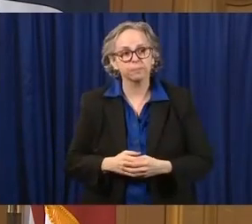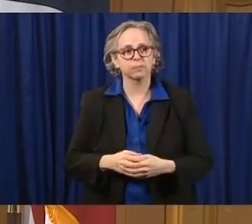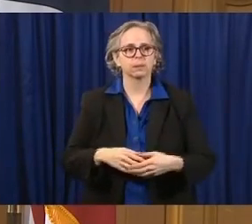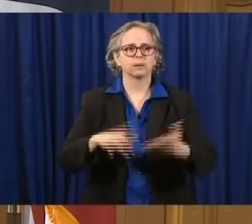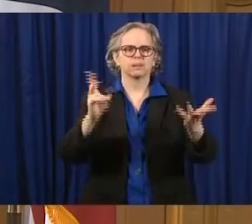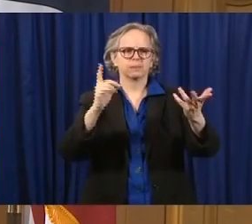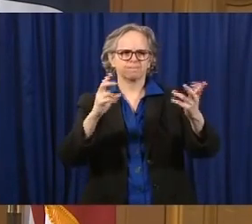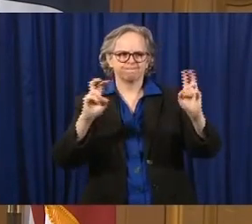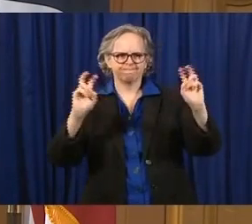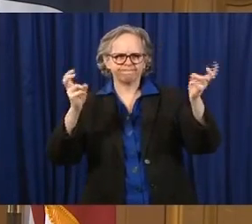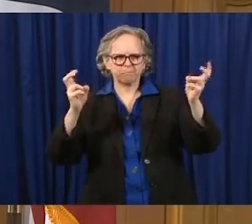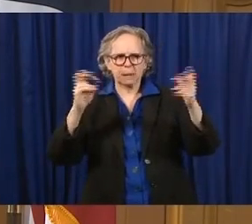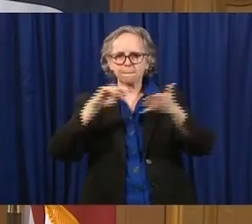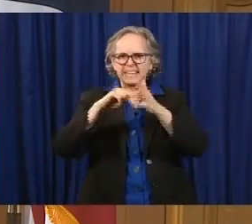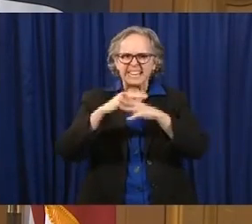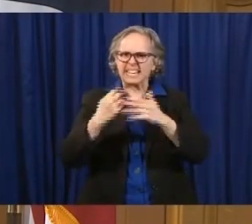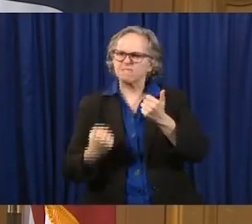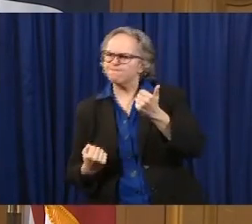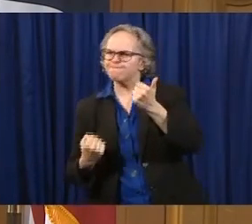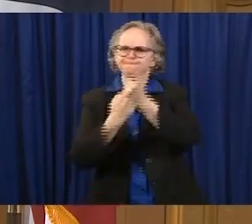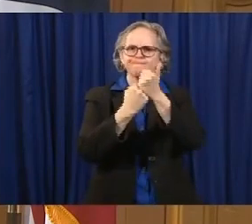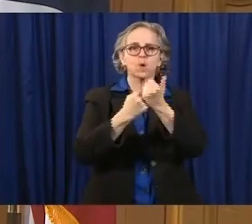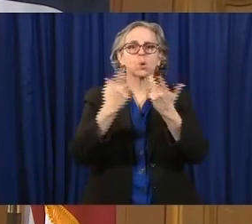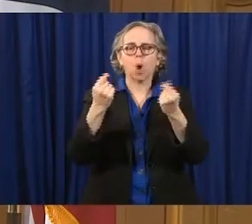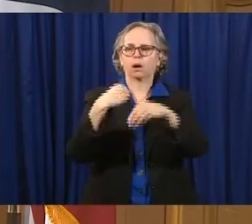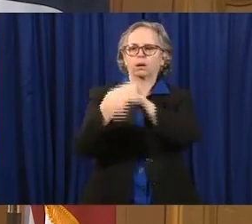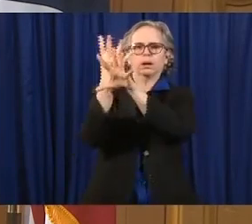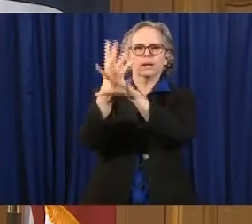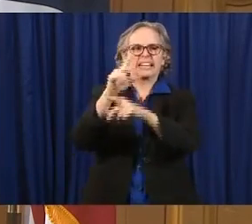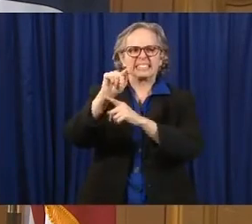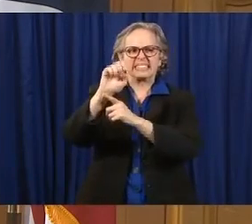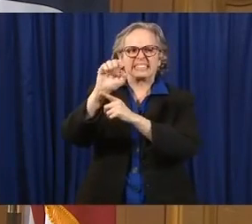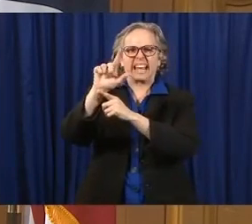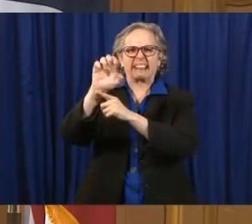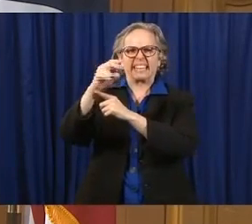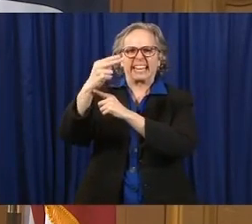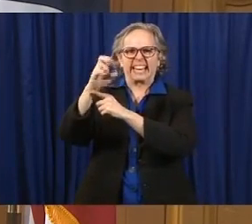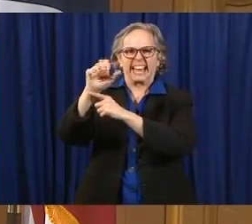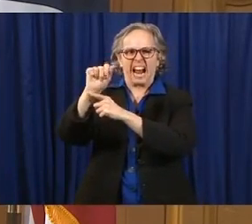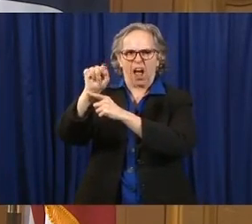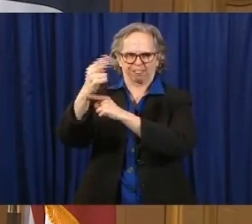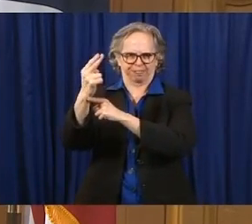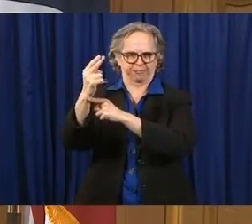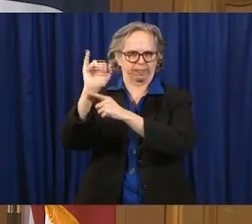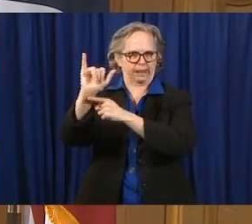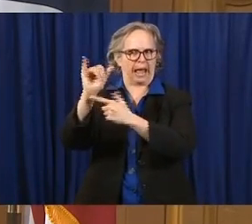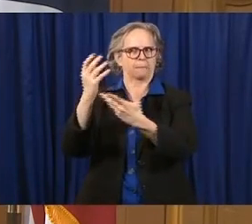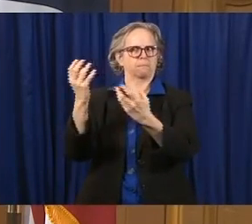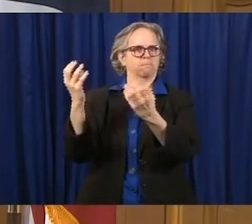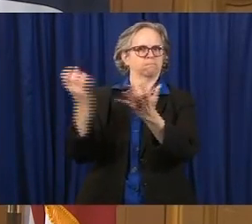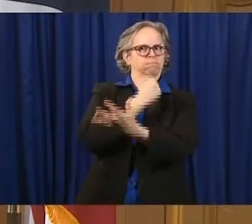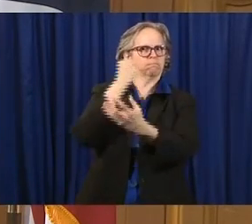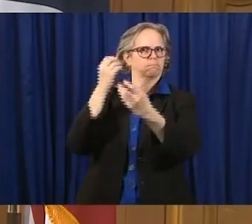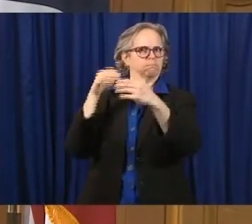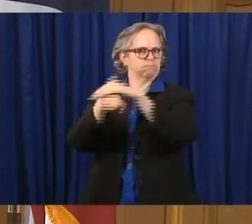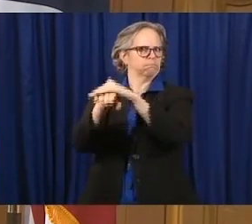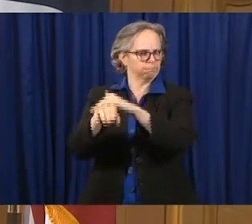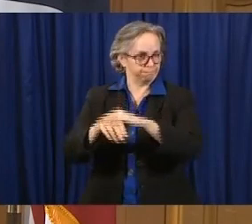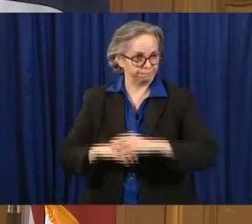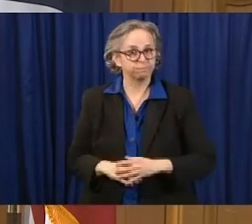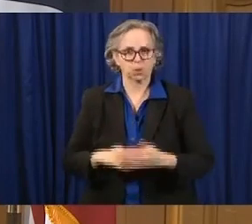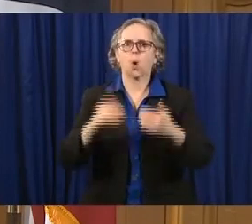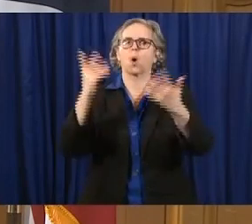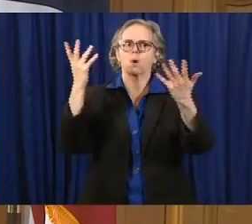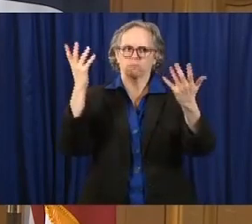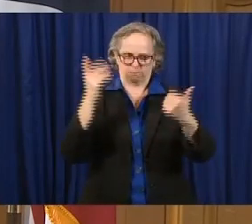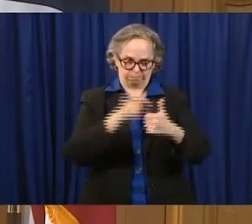other technology to be used to do health assessments and care planning. 2nd, waive signature requirements for a variety of